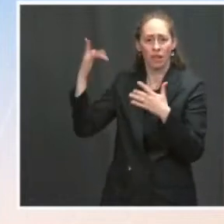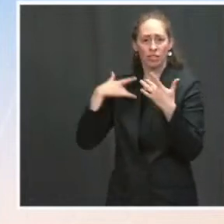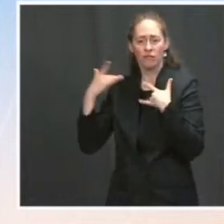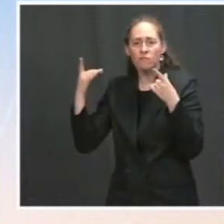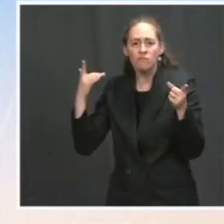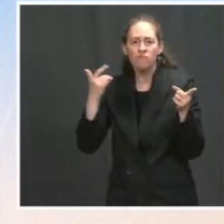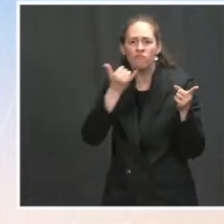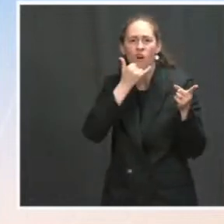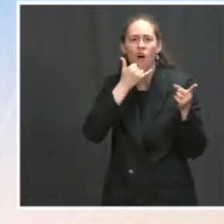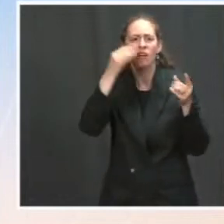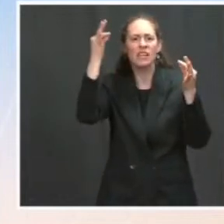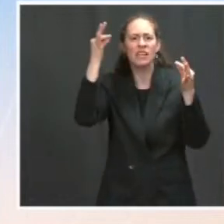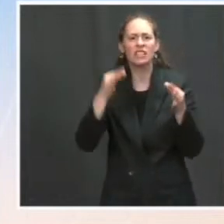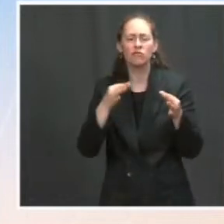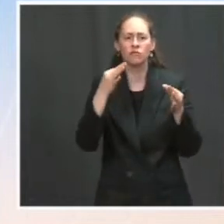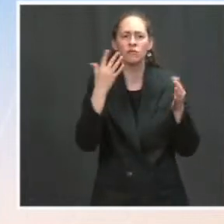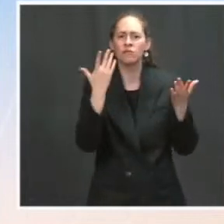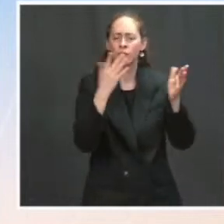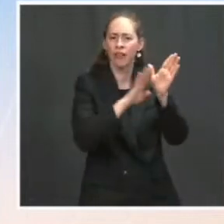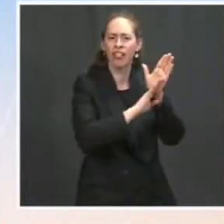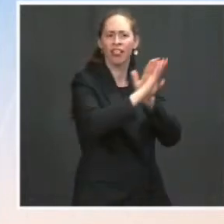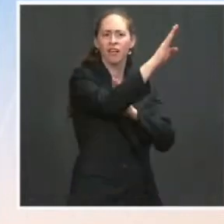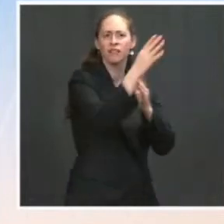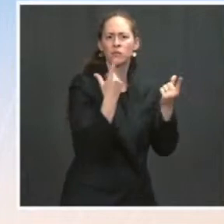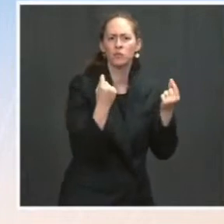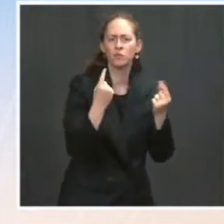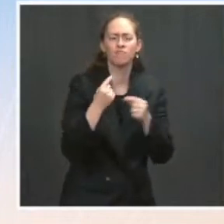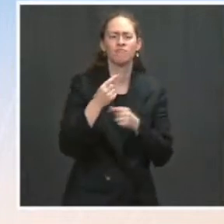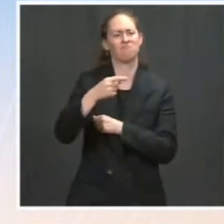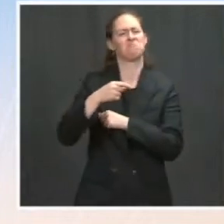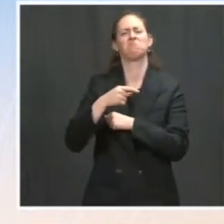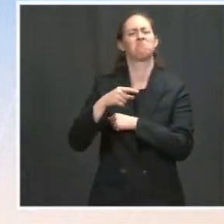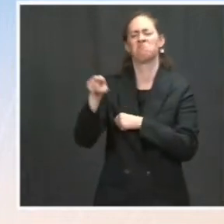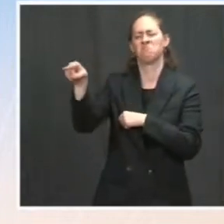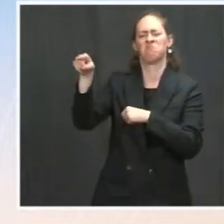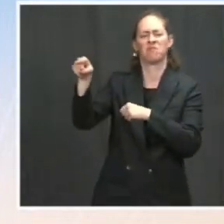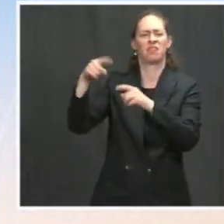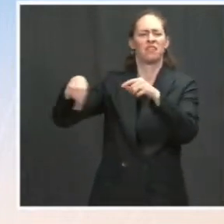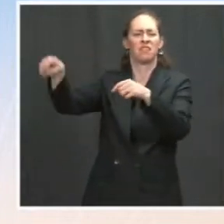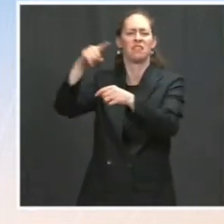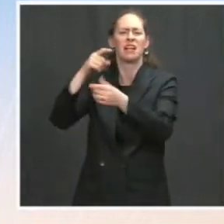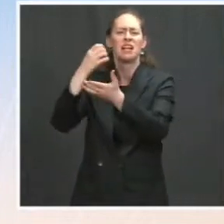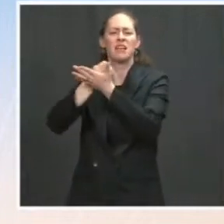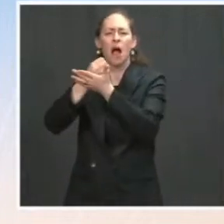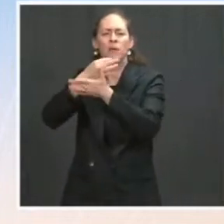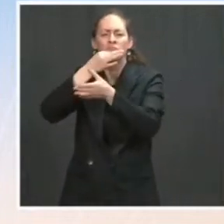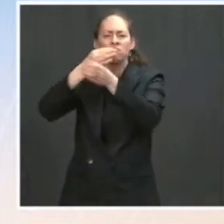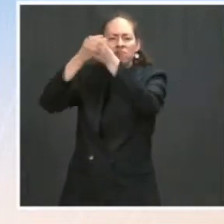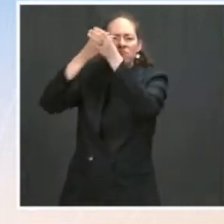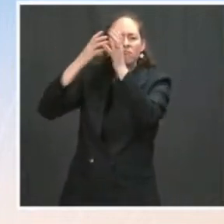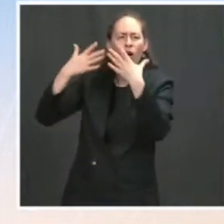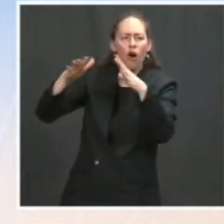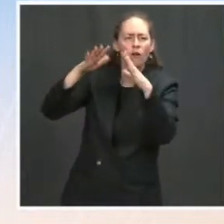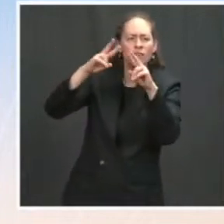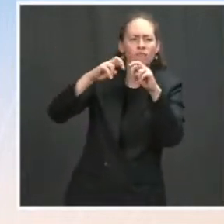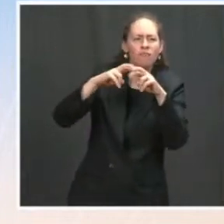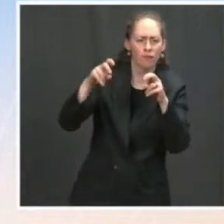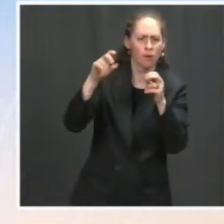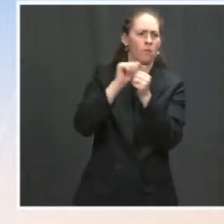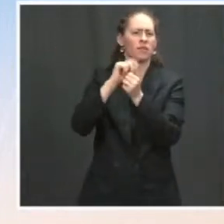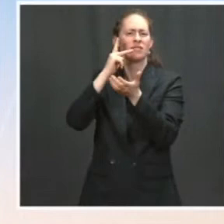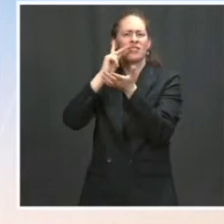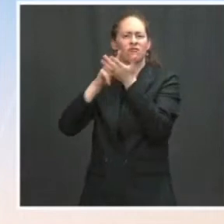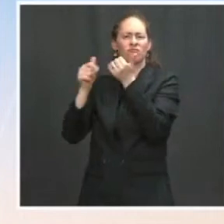that our economic team watches this incredibly closely, including our Secretary of Treasury, who has an expansive background in